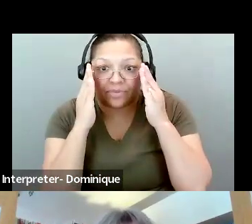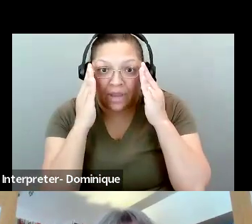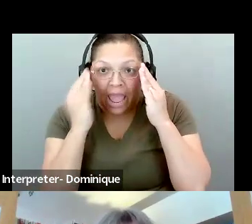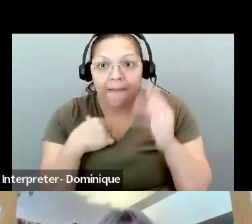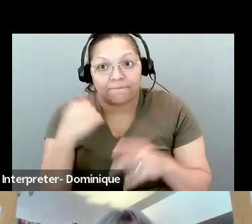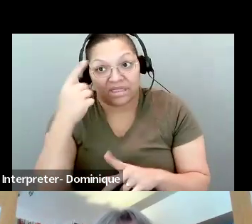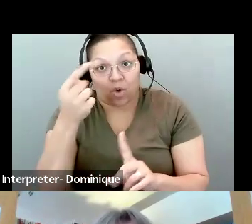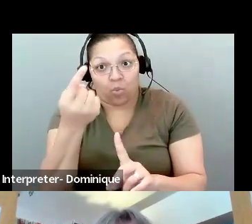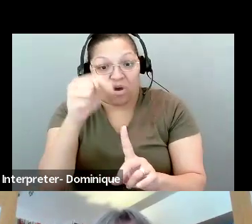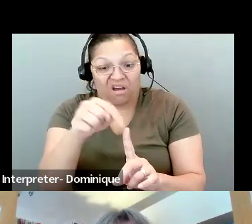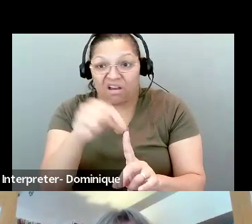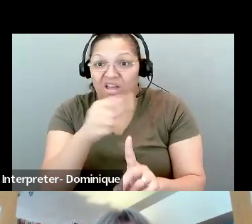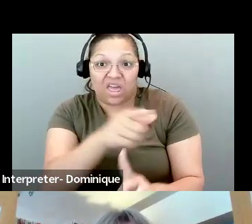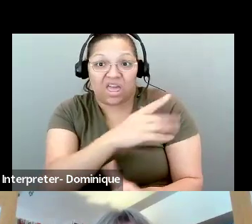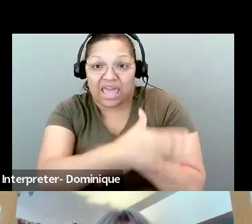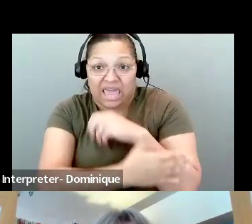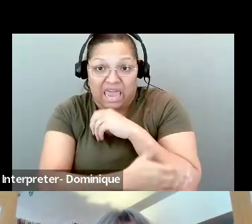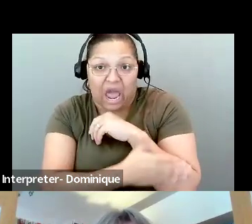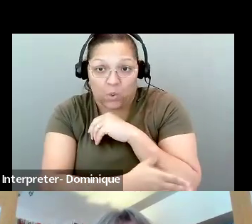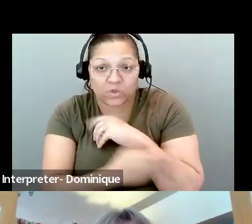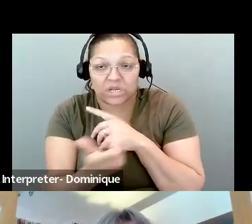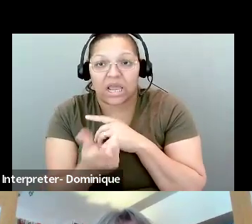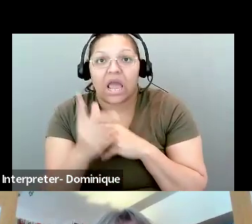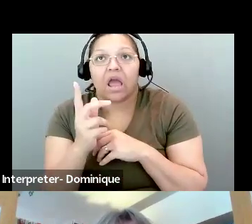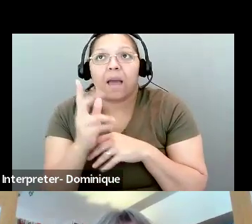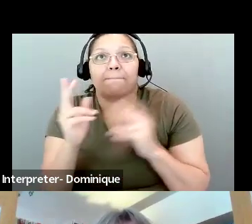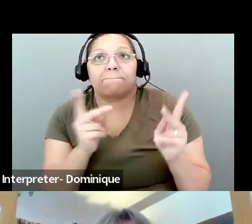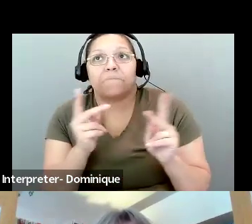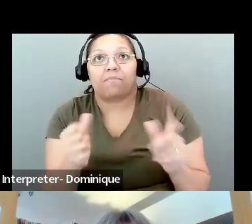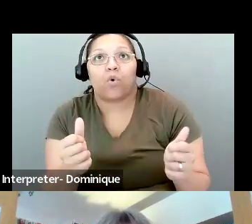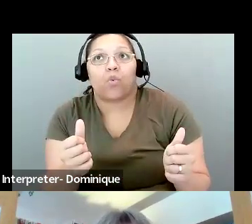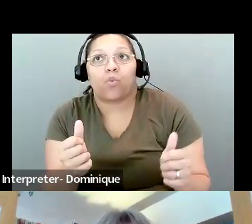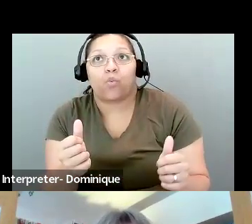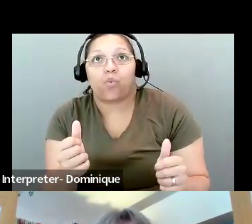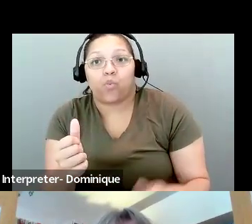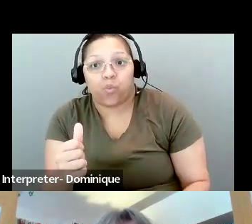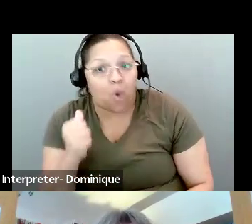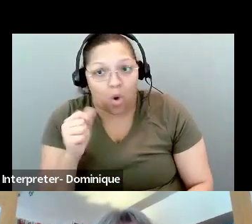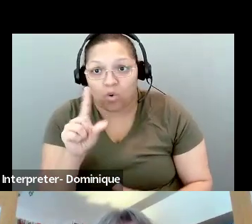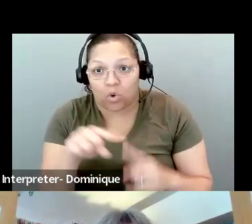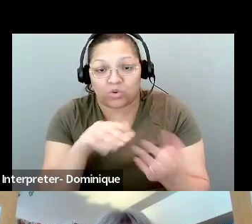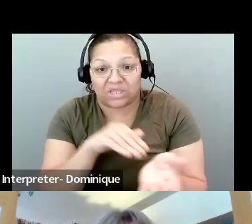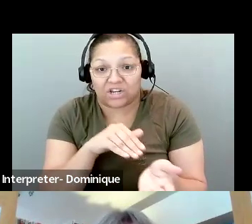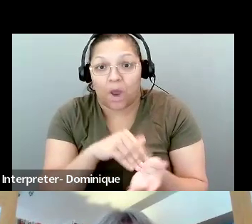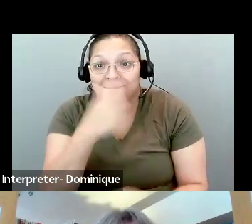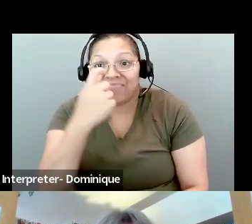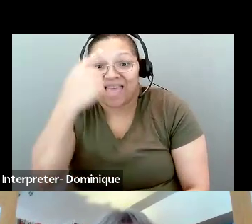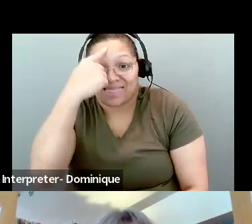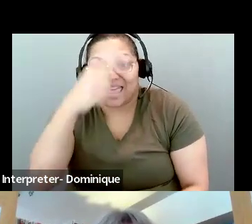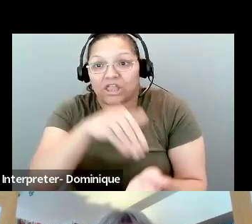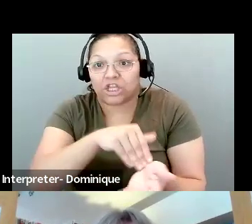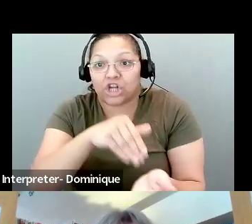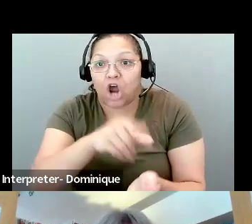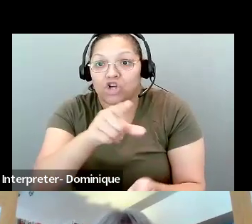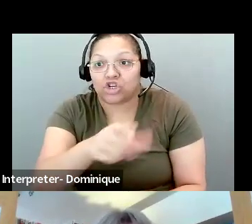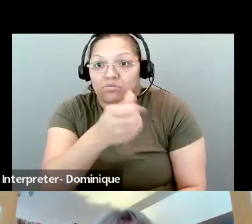in particular, that people won't go to the doctor because they think the doctor has the power to